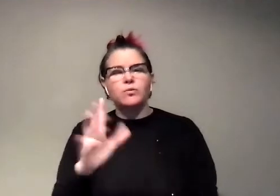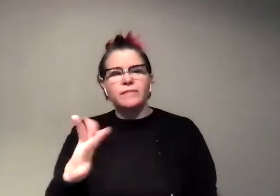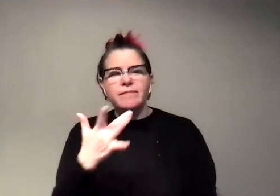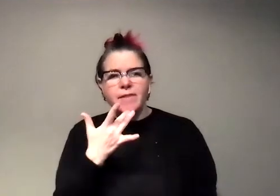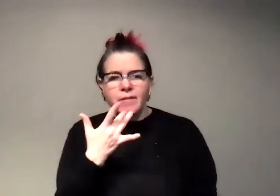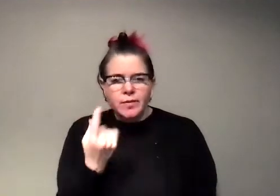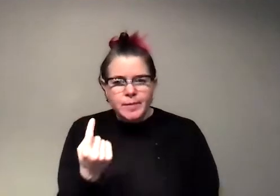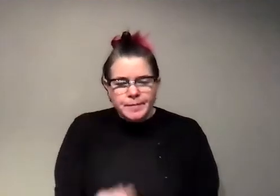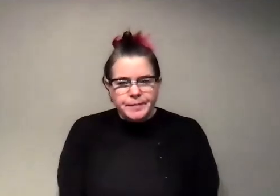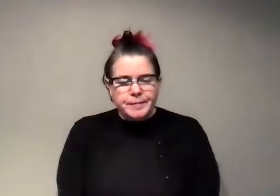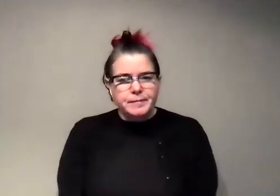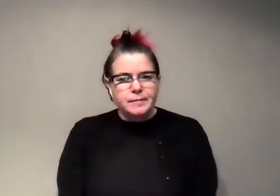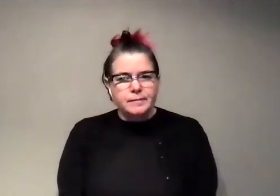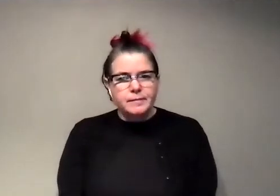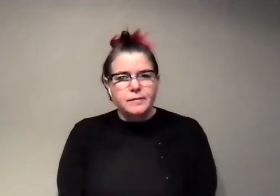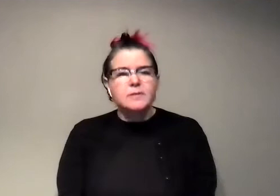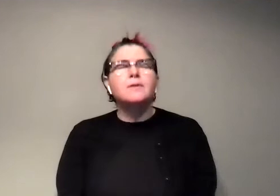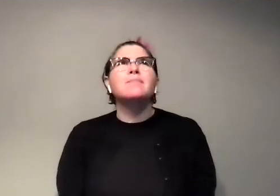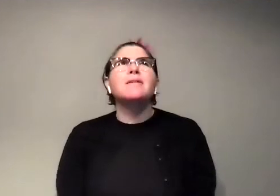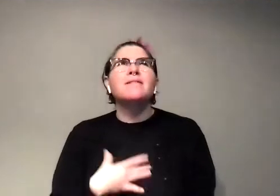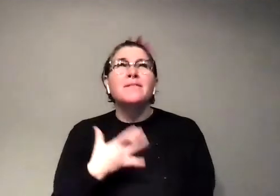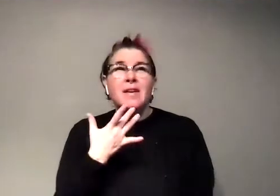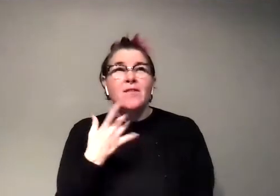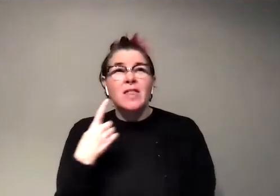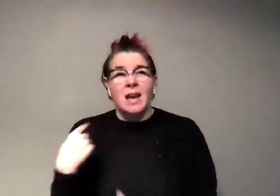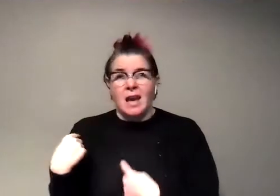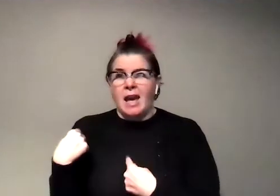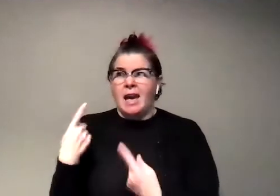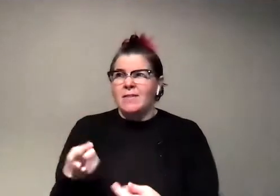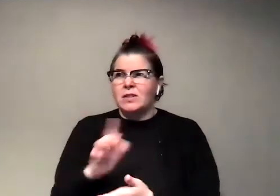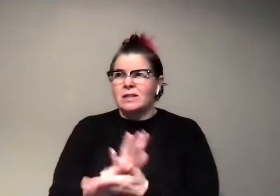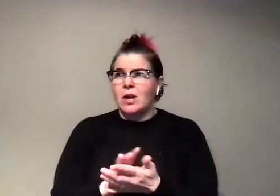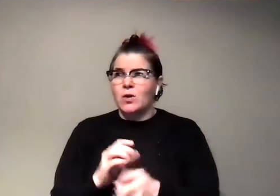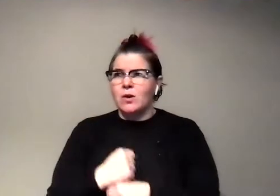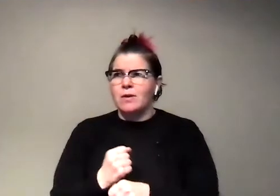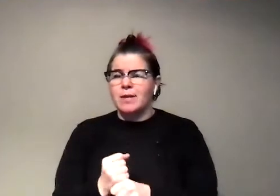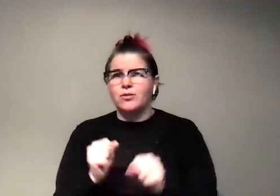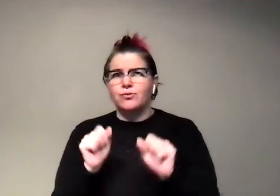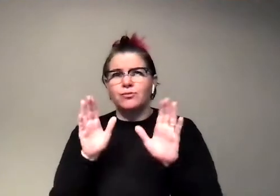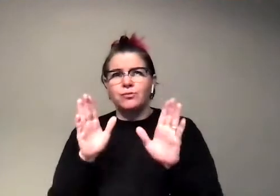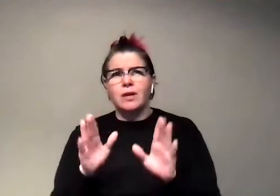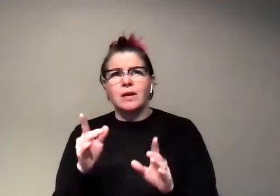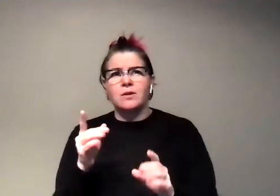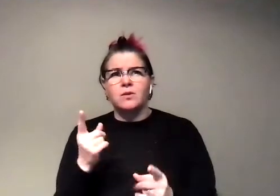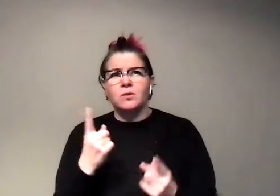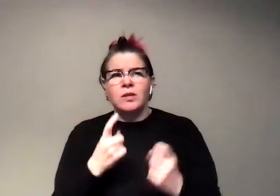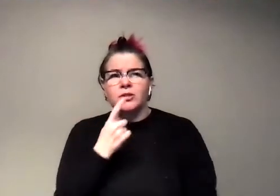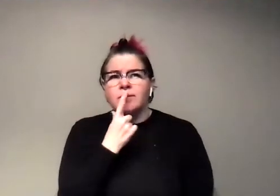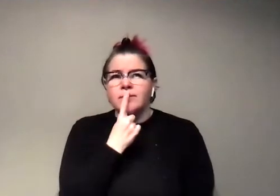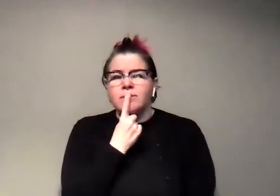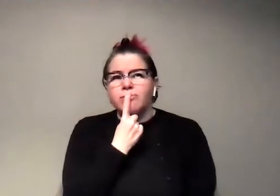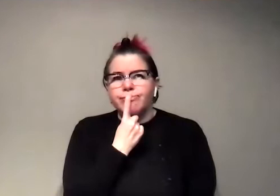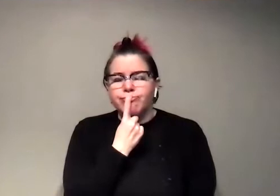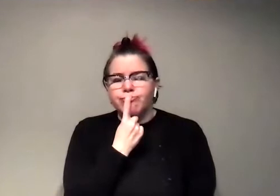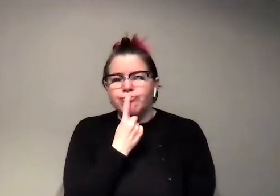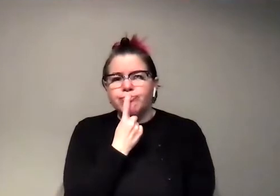Ooh, favorite thing ever designed or made? That is a great question. Um,